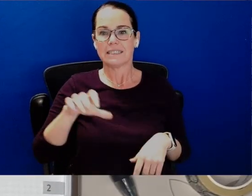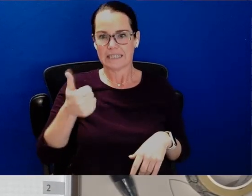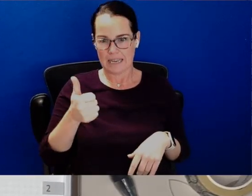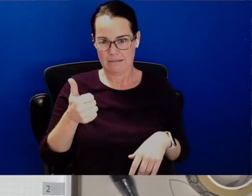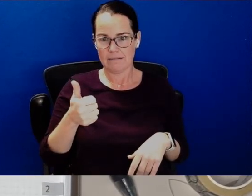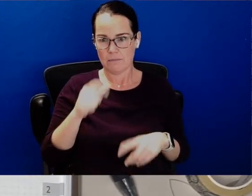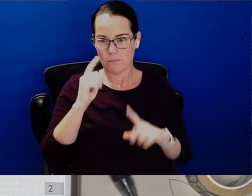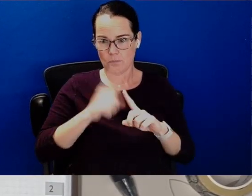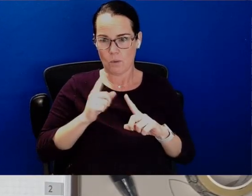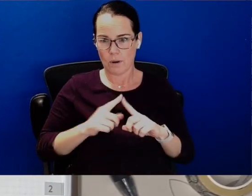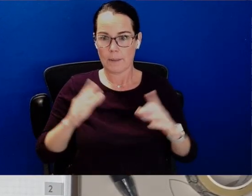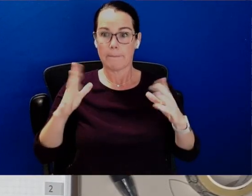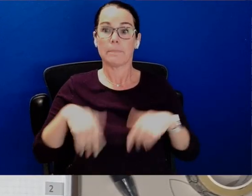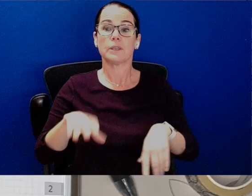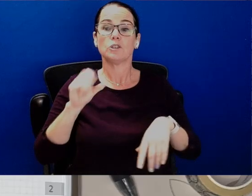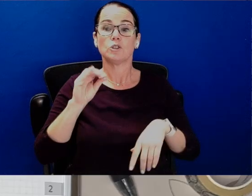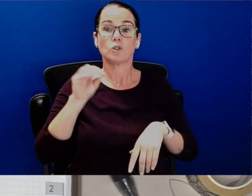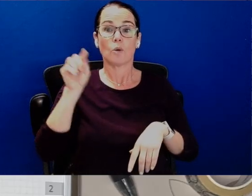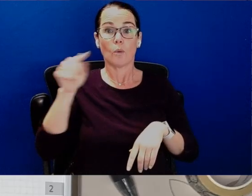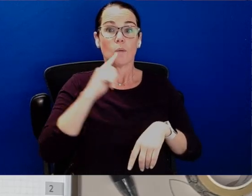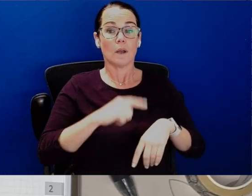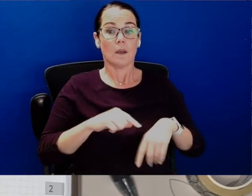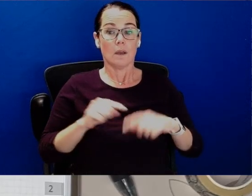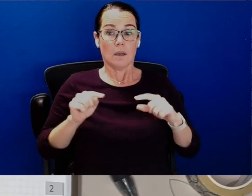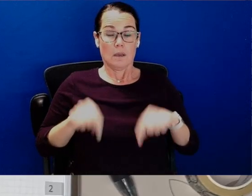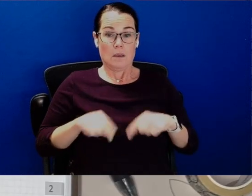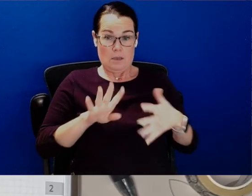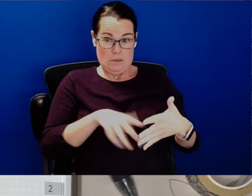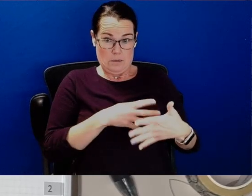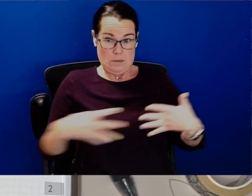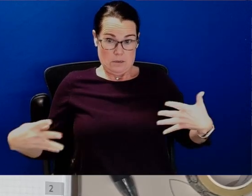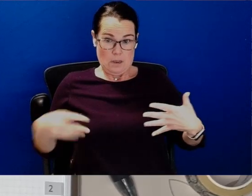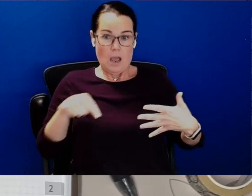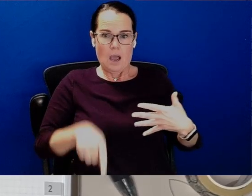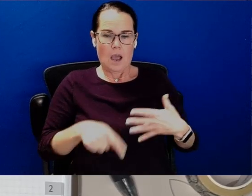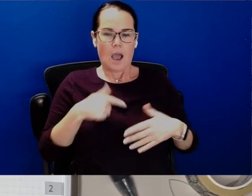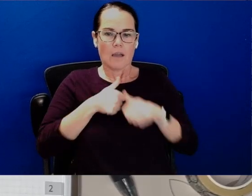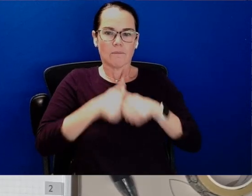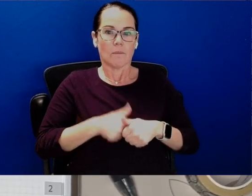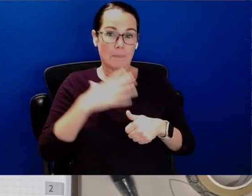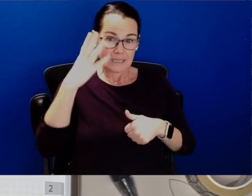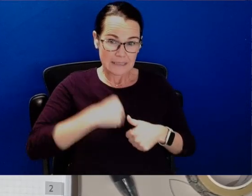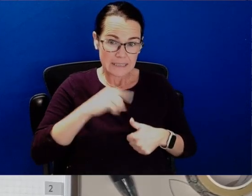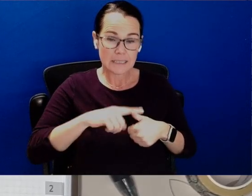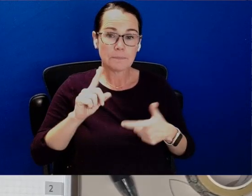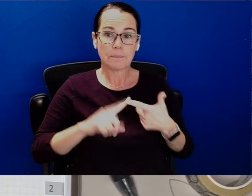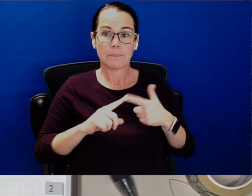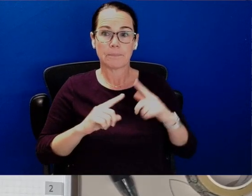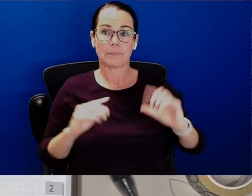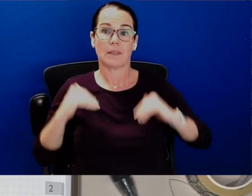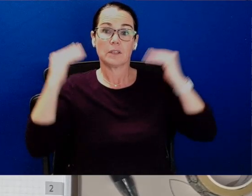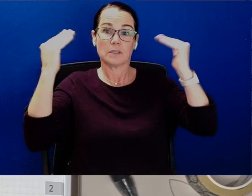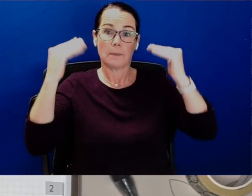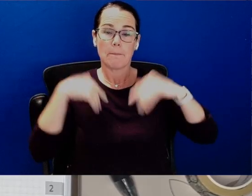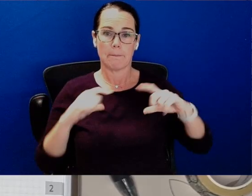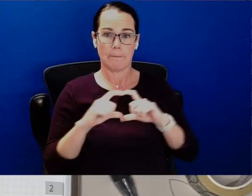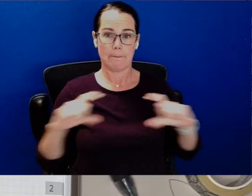here, I track my medications in the bottom, all my PRNs. And then I track